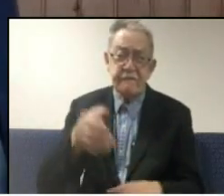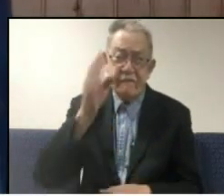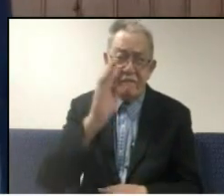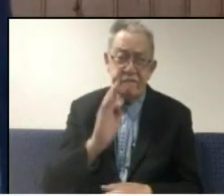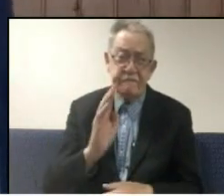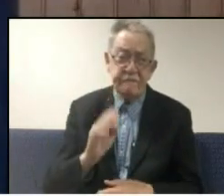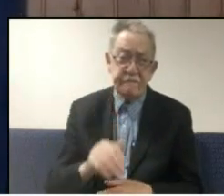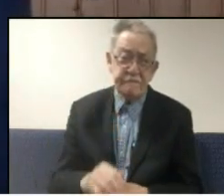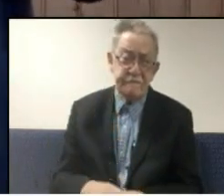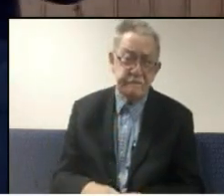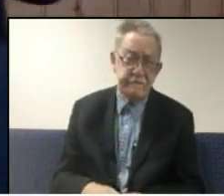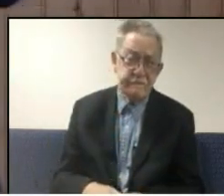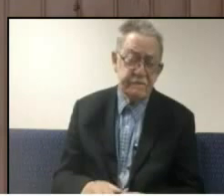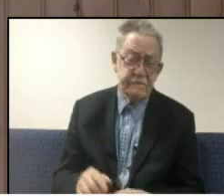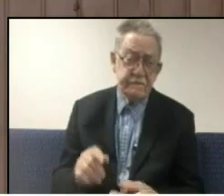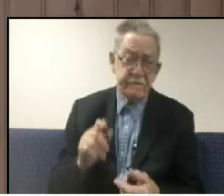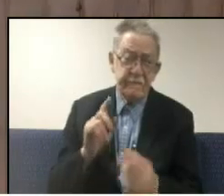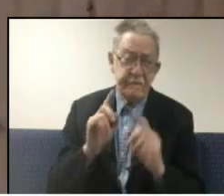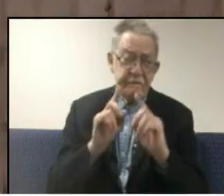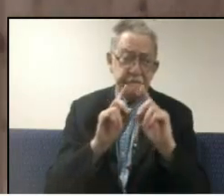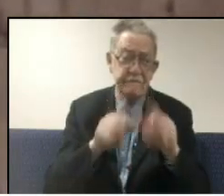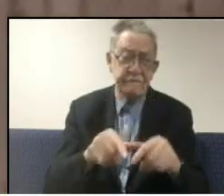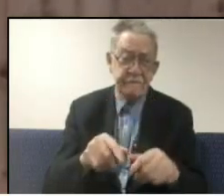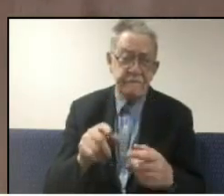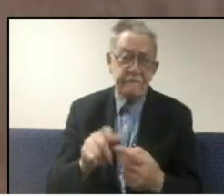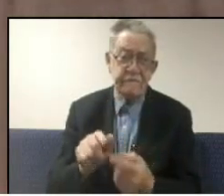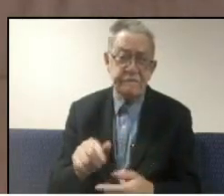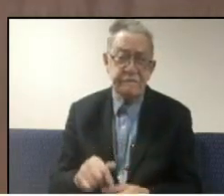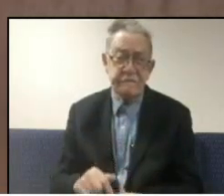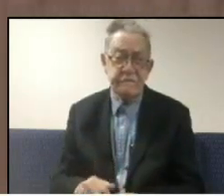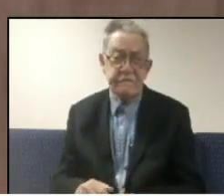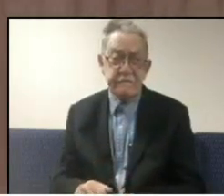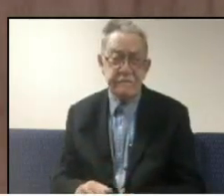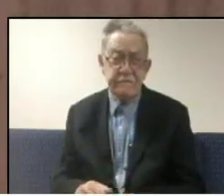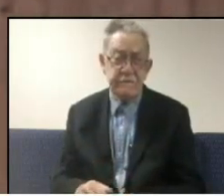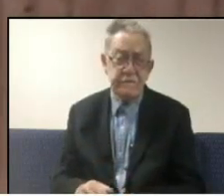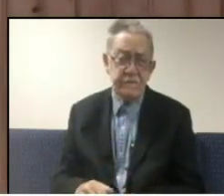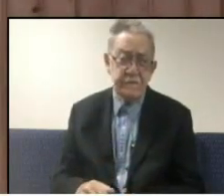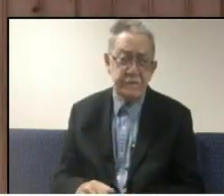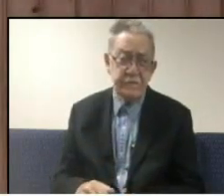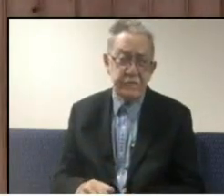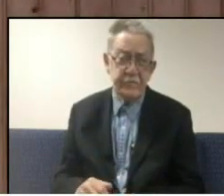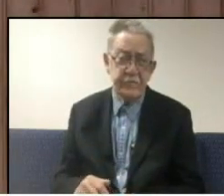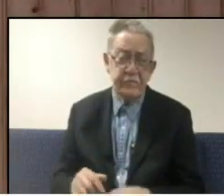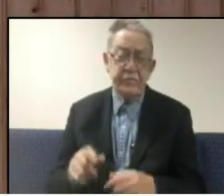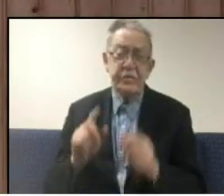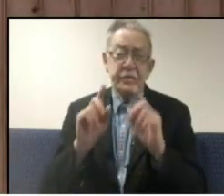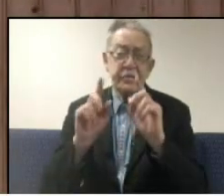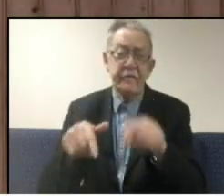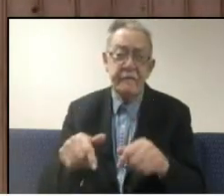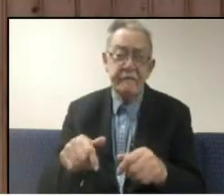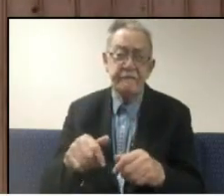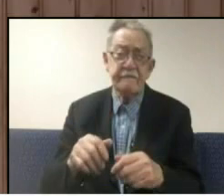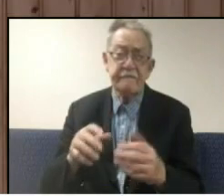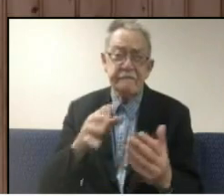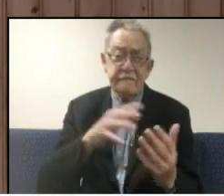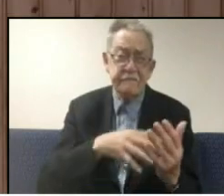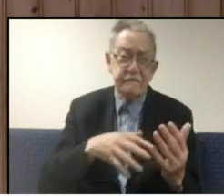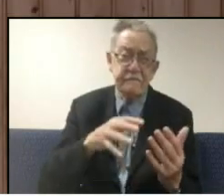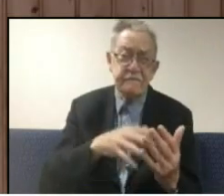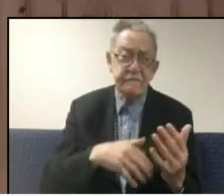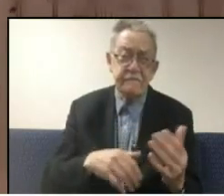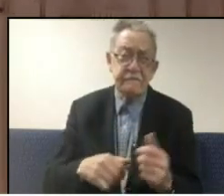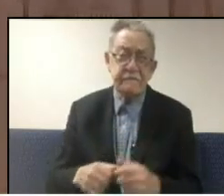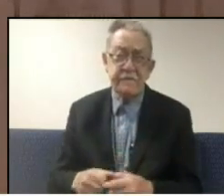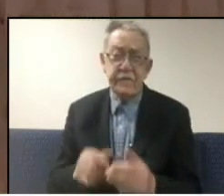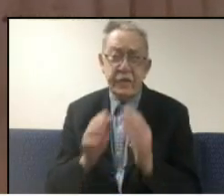run to them. Instead, I went and I contemplated that. I had to go and study, to